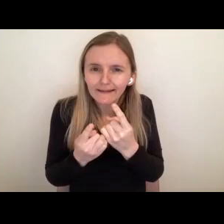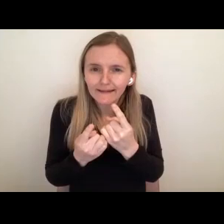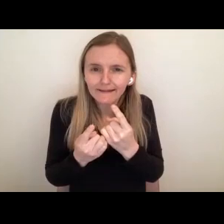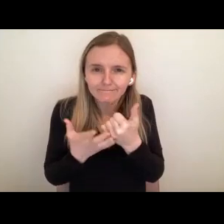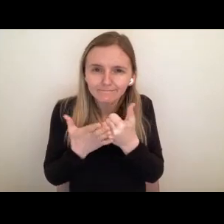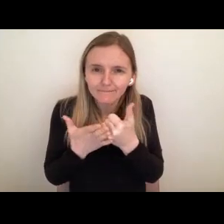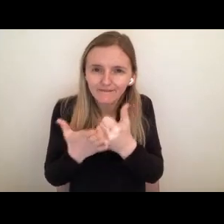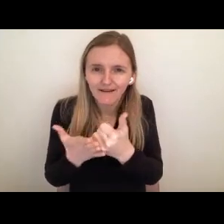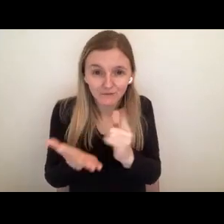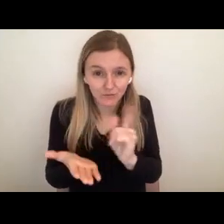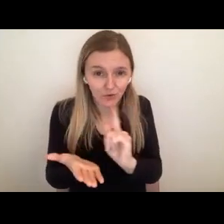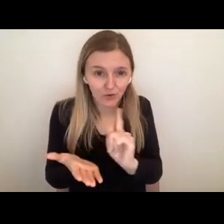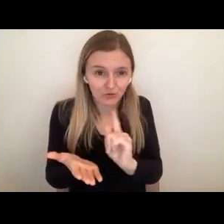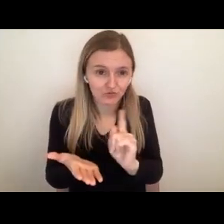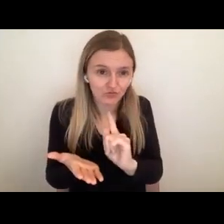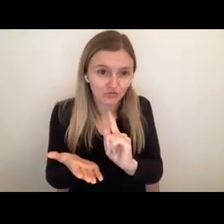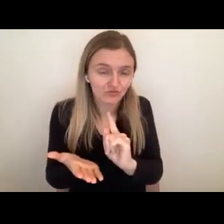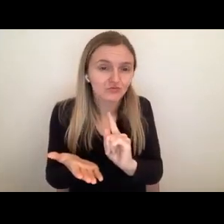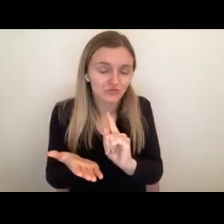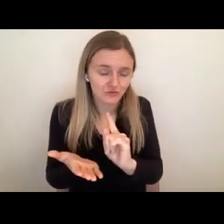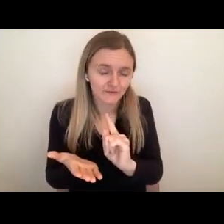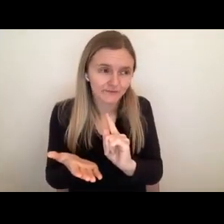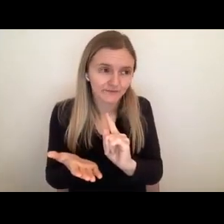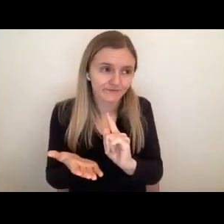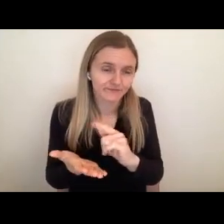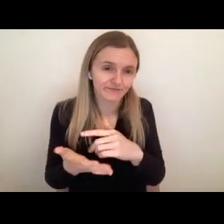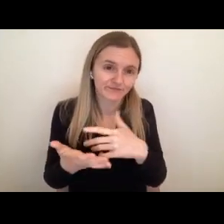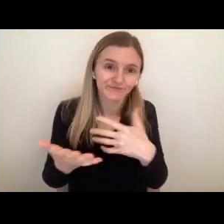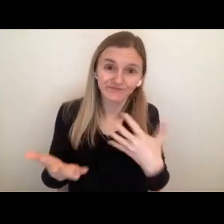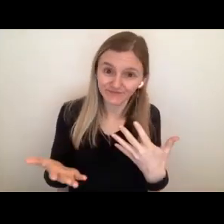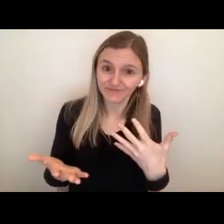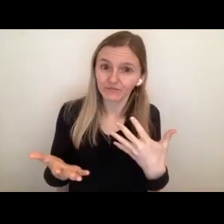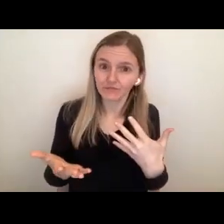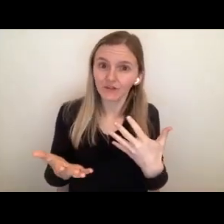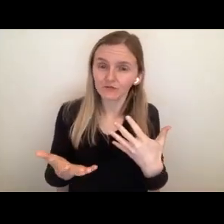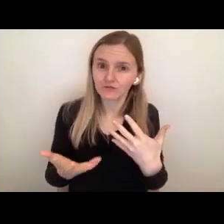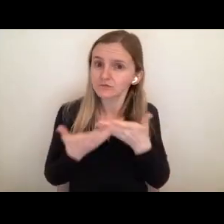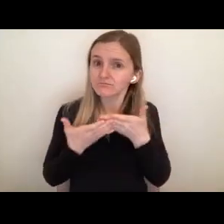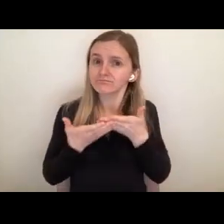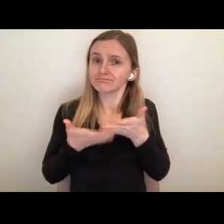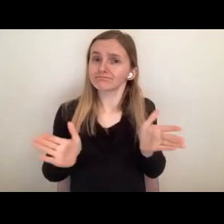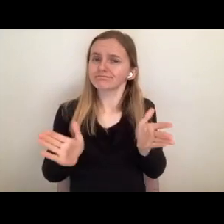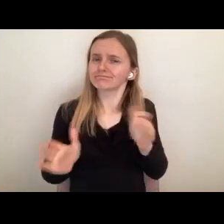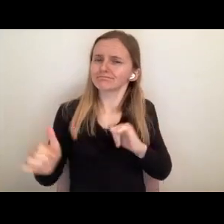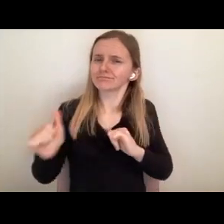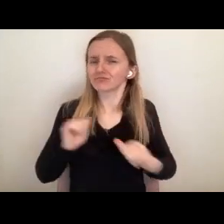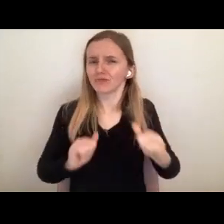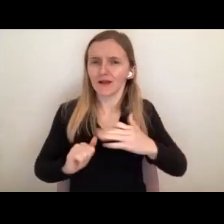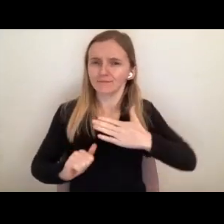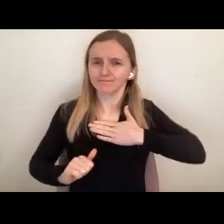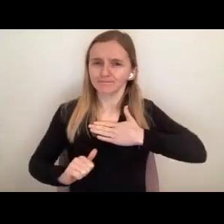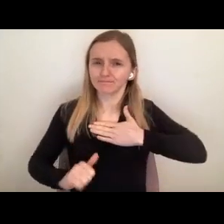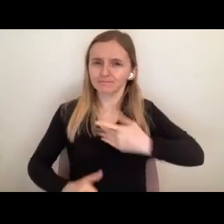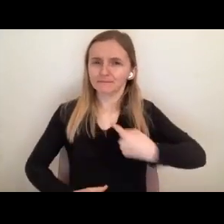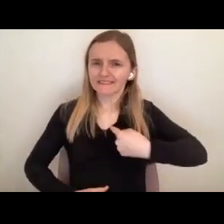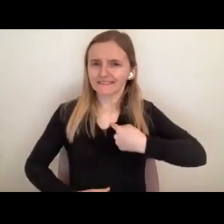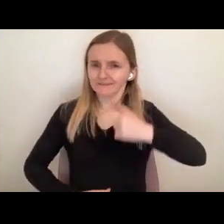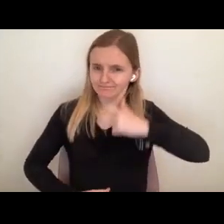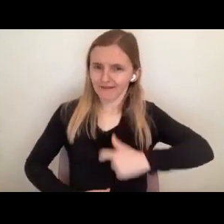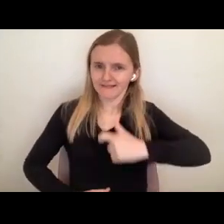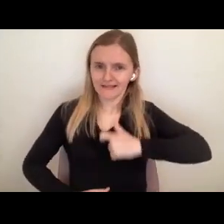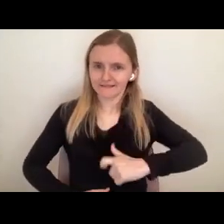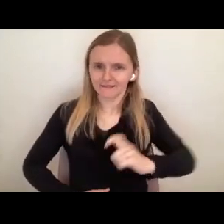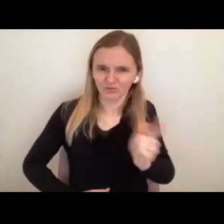to so we're being out and proud with it, we're being everything else, we're advocating for our child. I